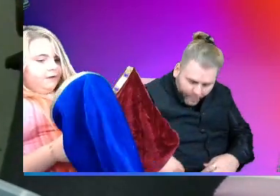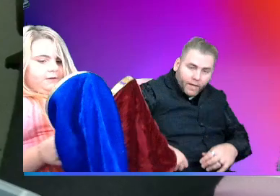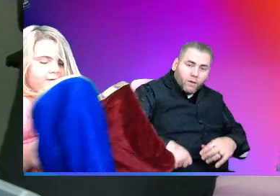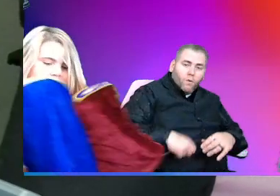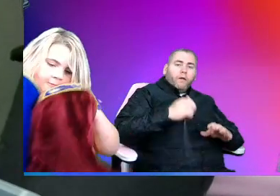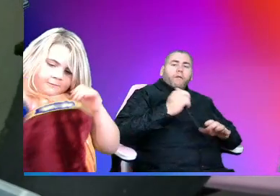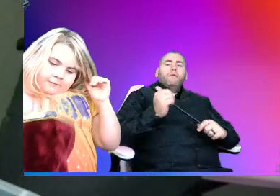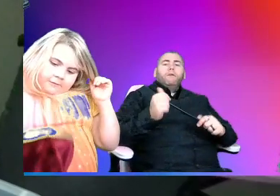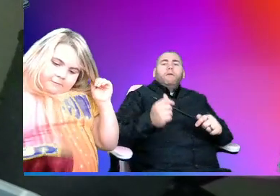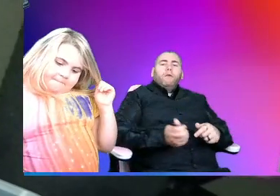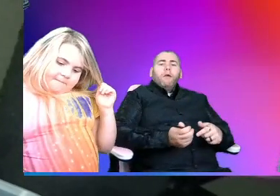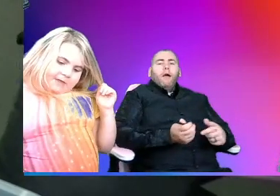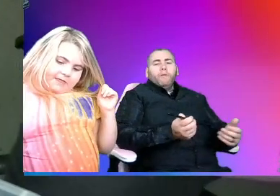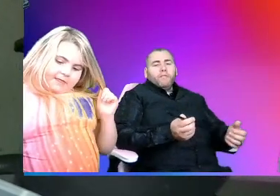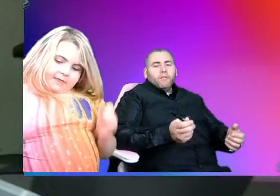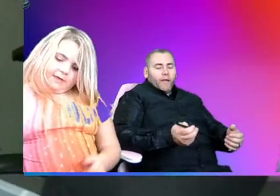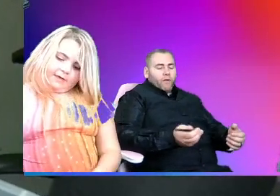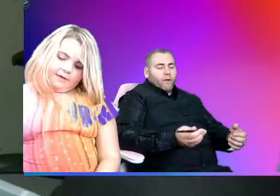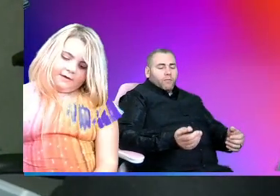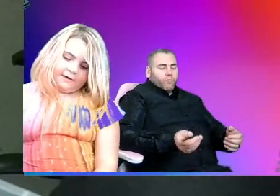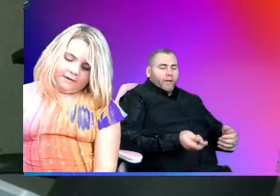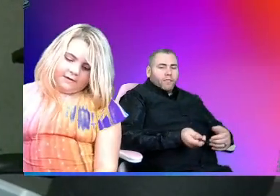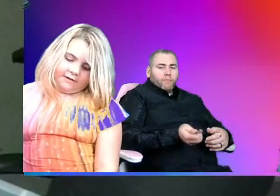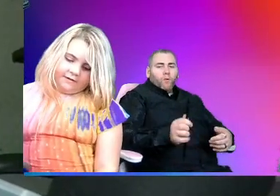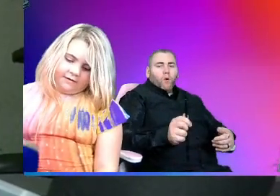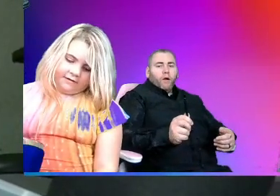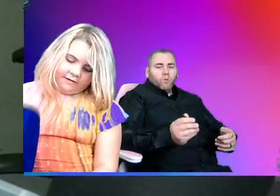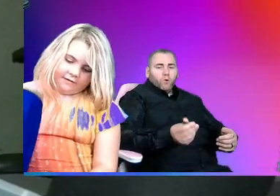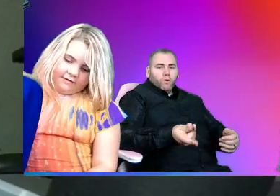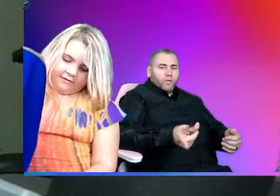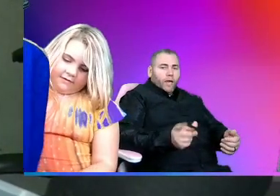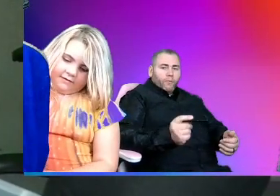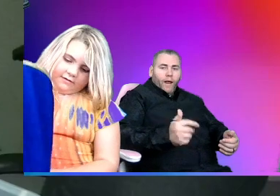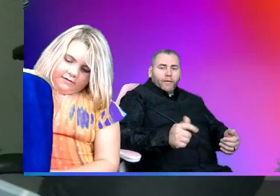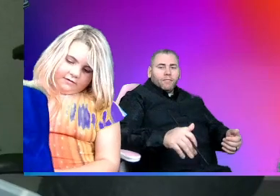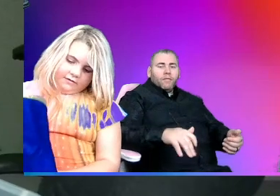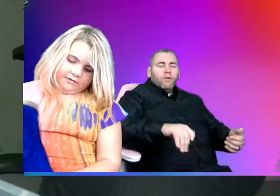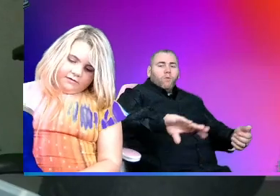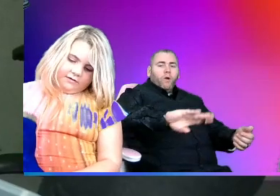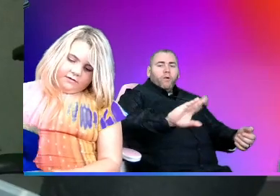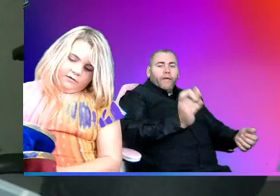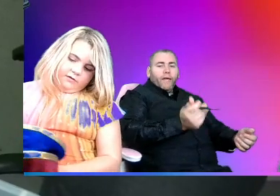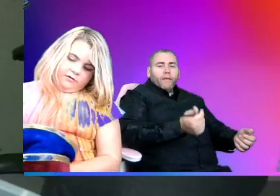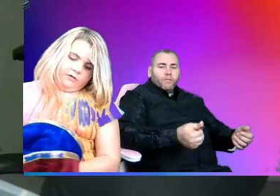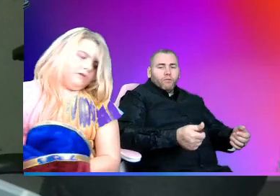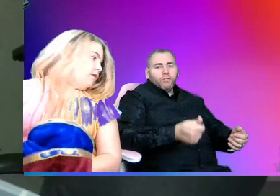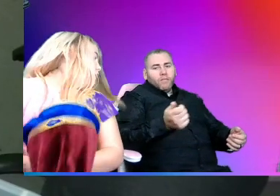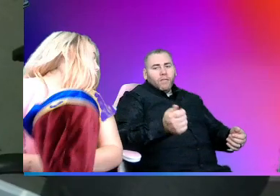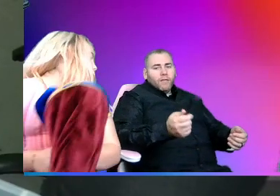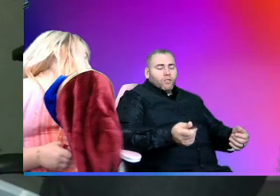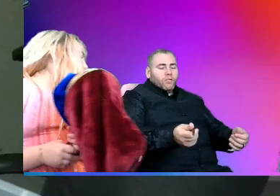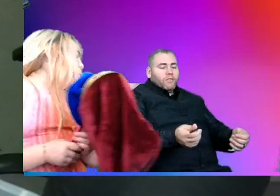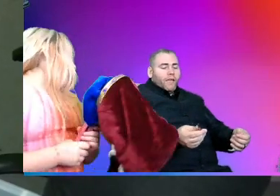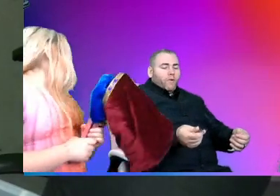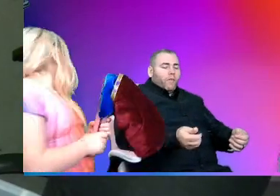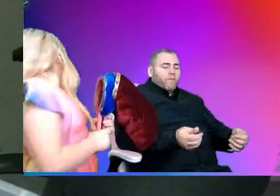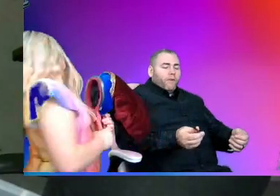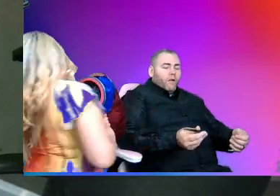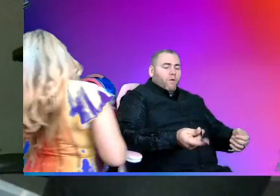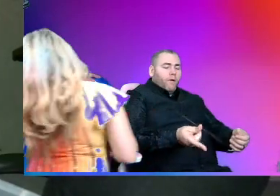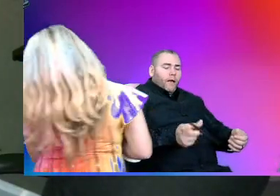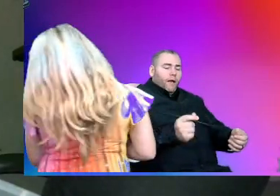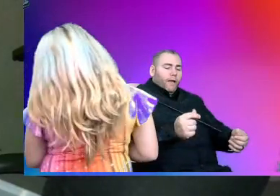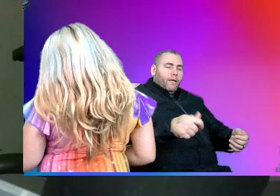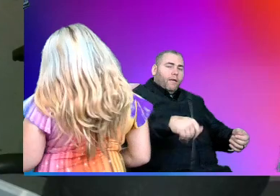Got my baking wand. I'm just in the background just practicing my wand twirls. You got to practice where you can. So she's taking away the